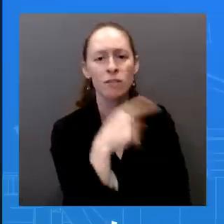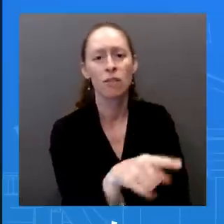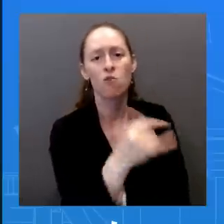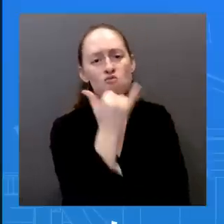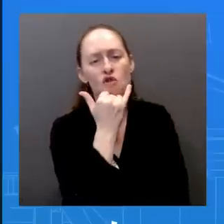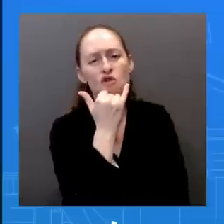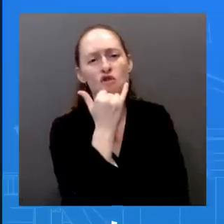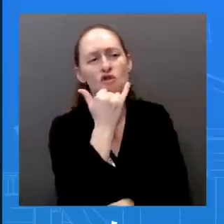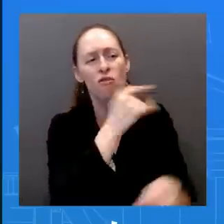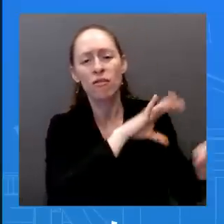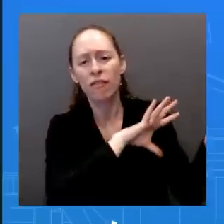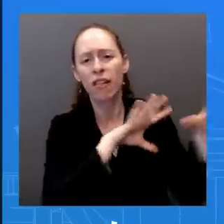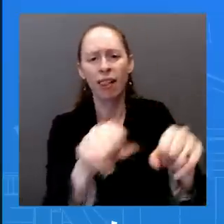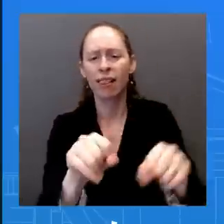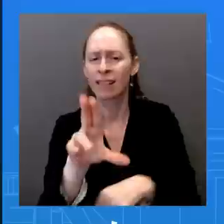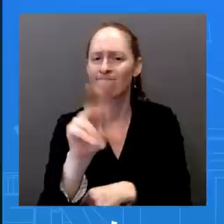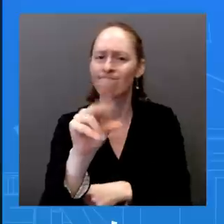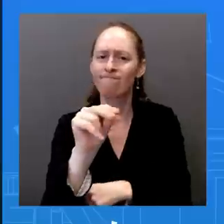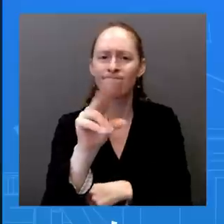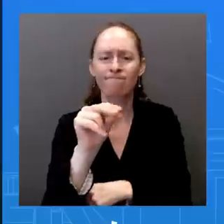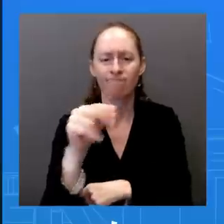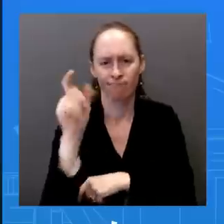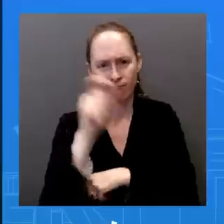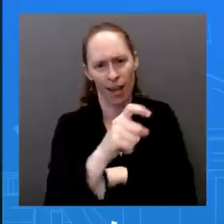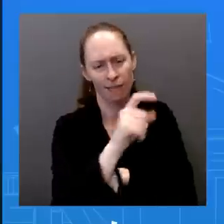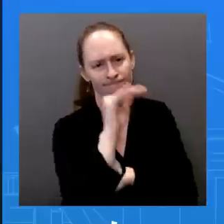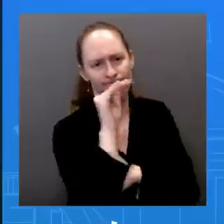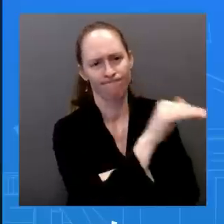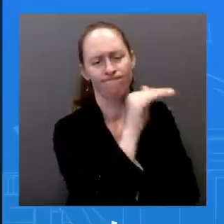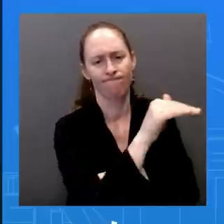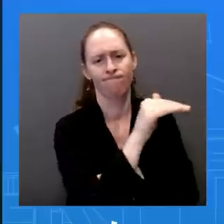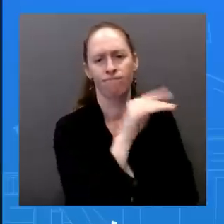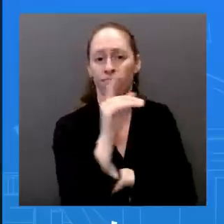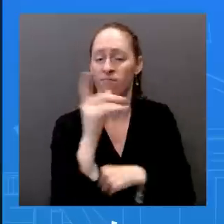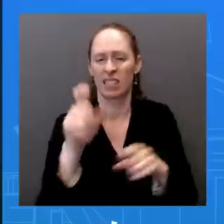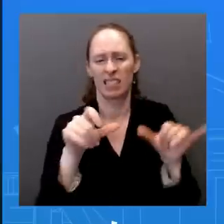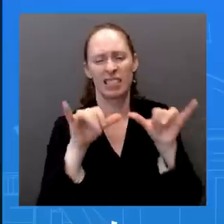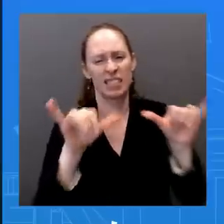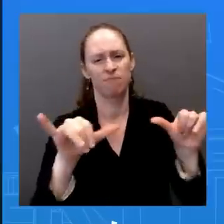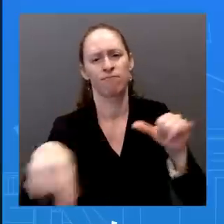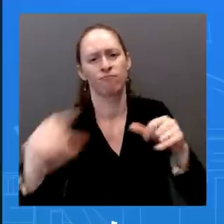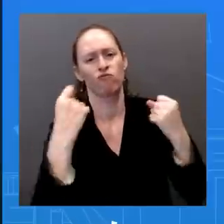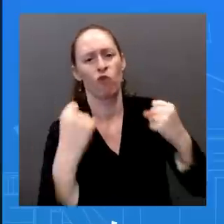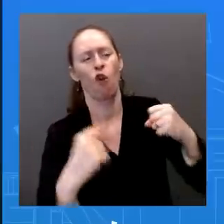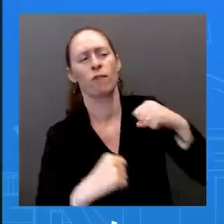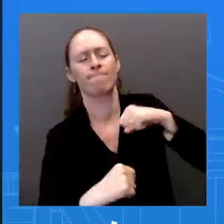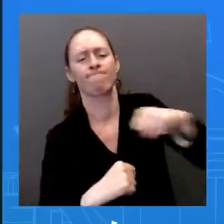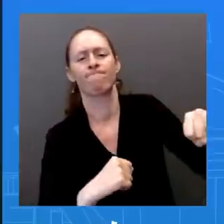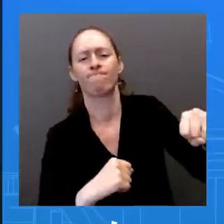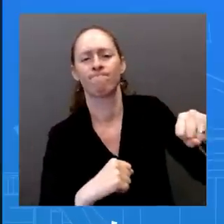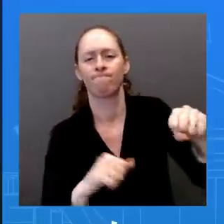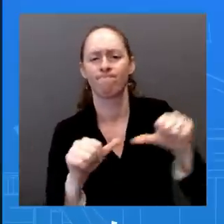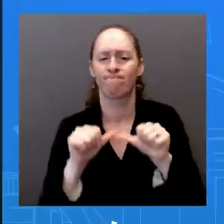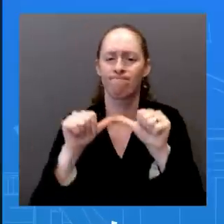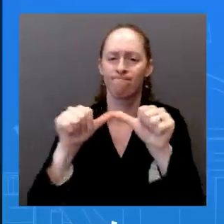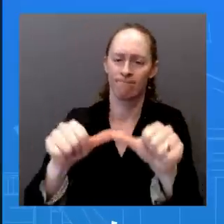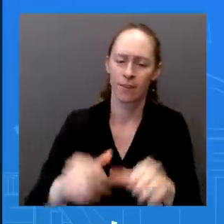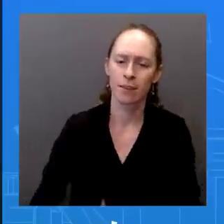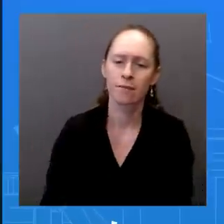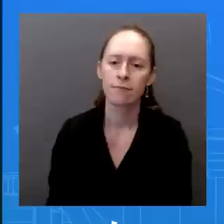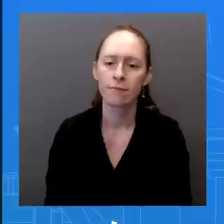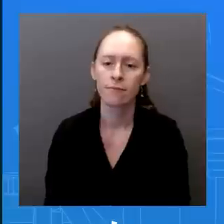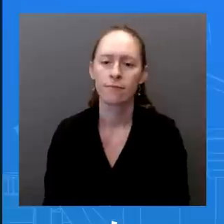several months. He will underscore the importance of strengthening the United Nations and reaffirm core tenets of its